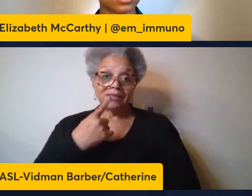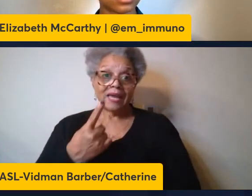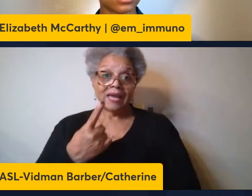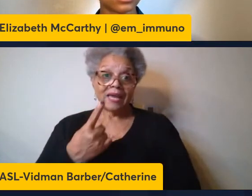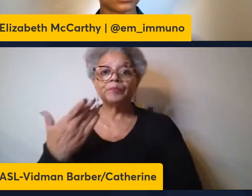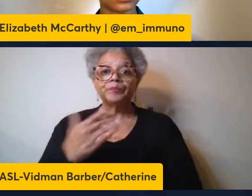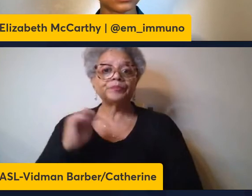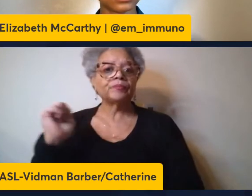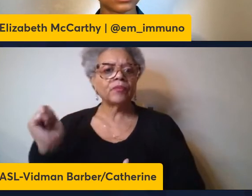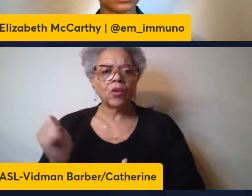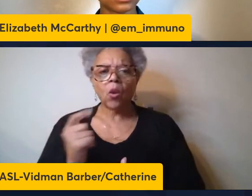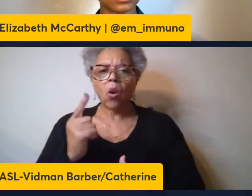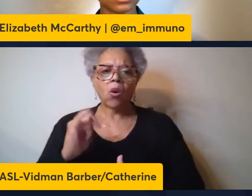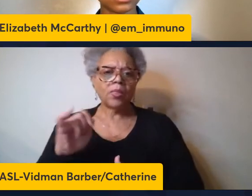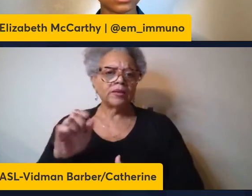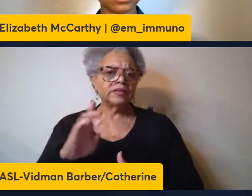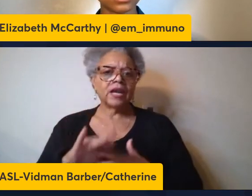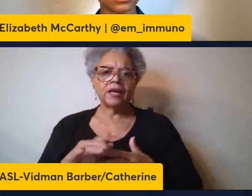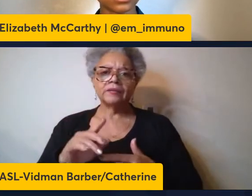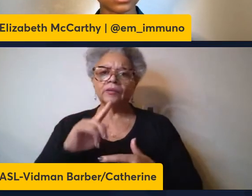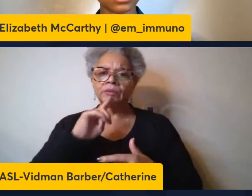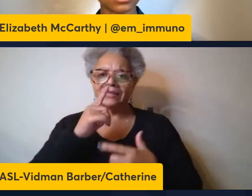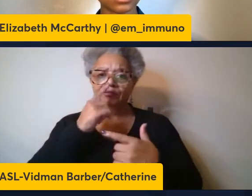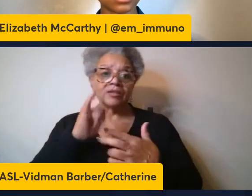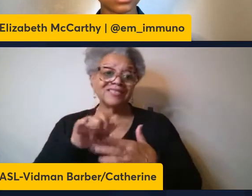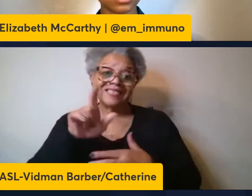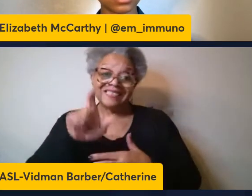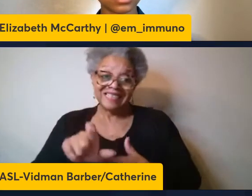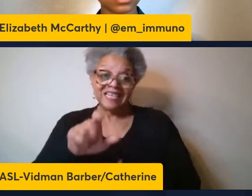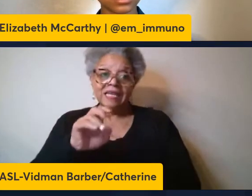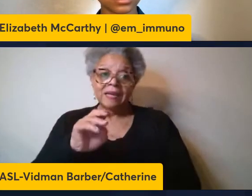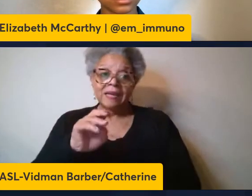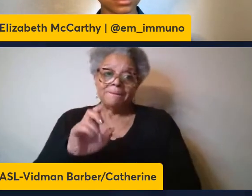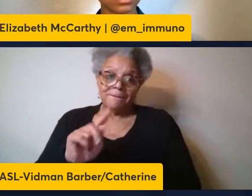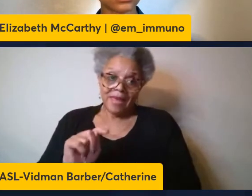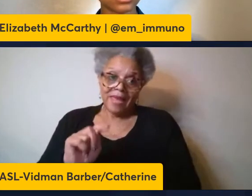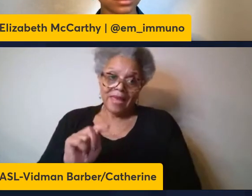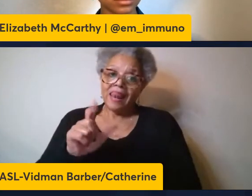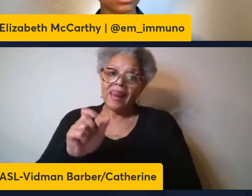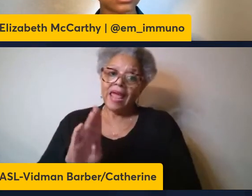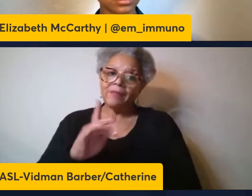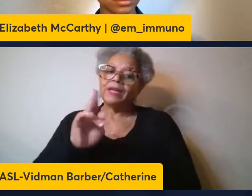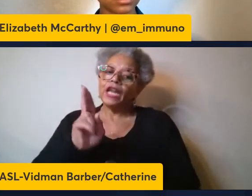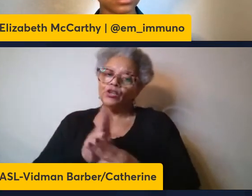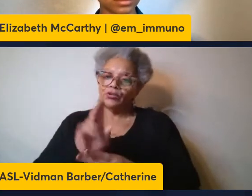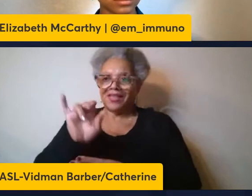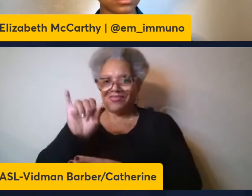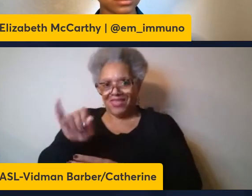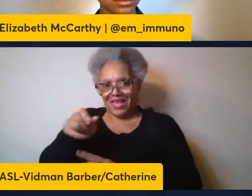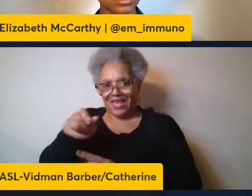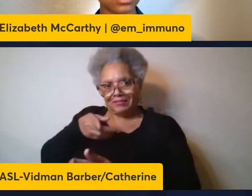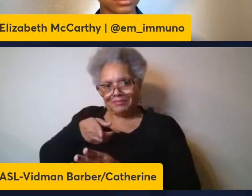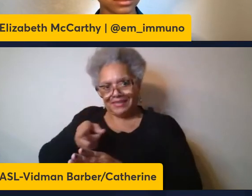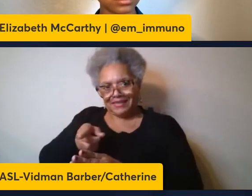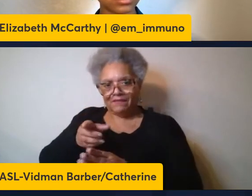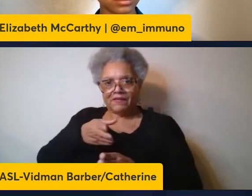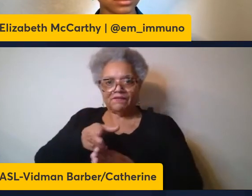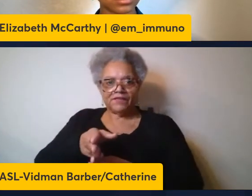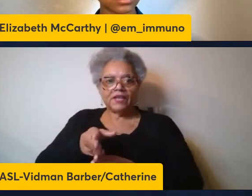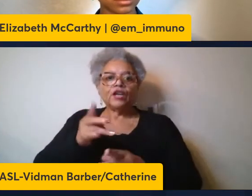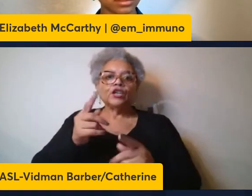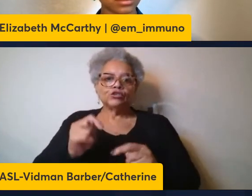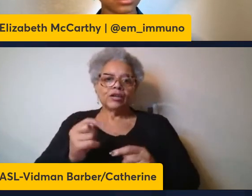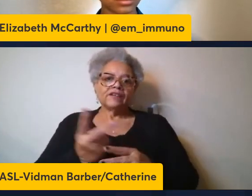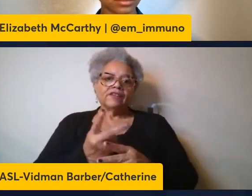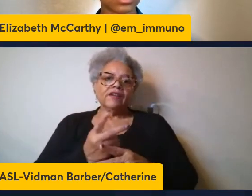of the jobs that you're really interested in just need MATLAB, and that's the thing that they use in that specific field. In which case, of course, figuring out how to